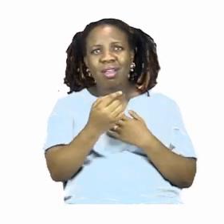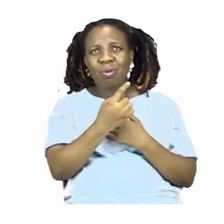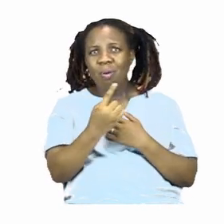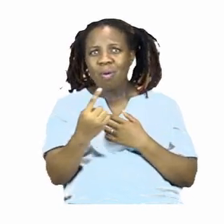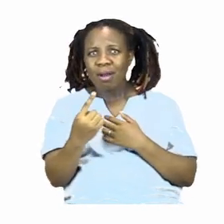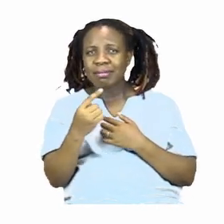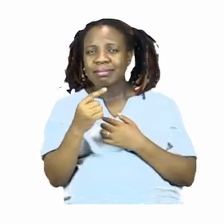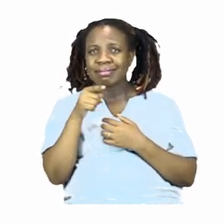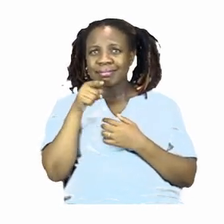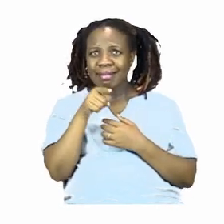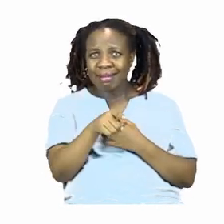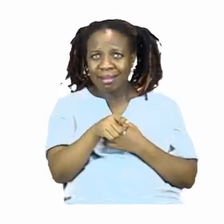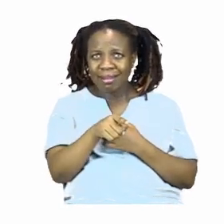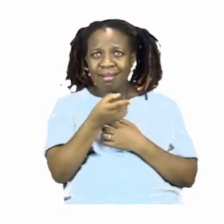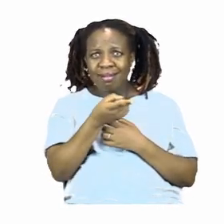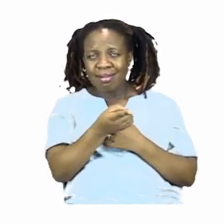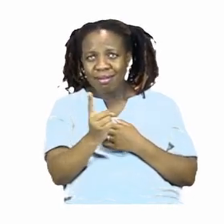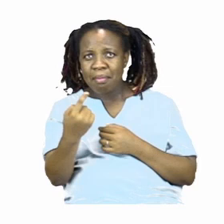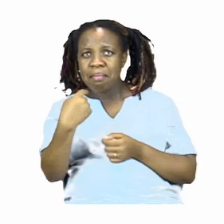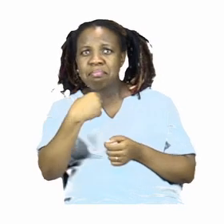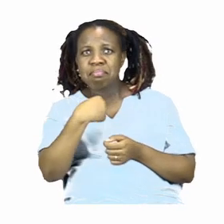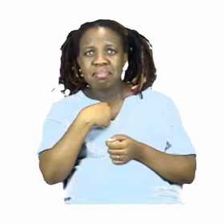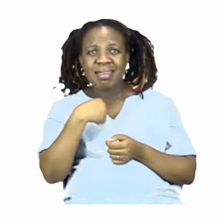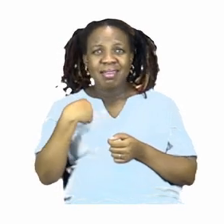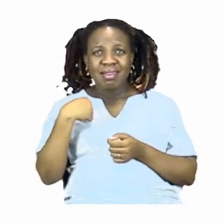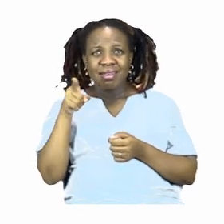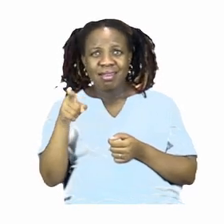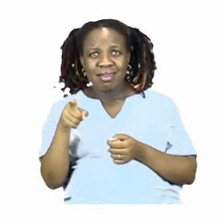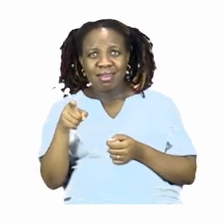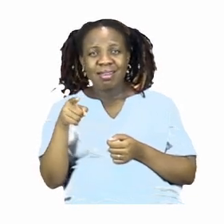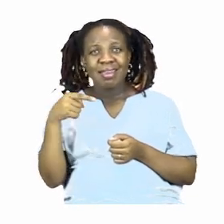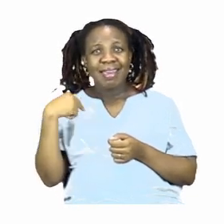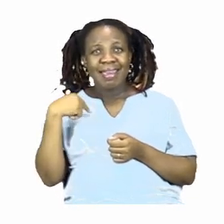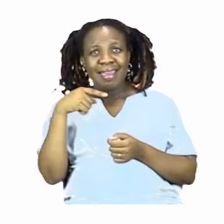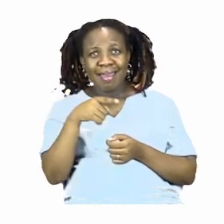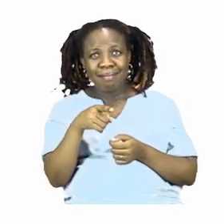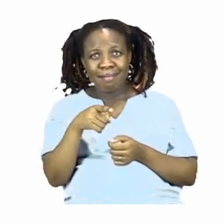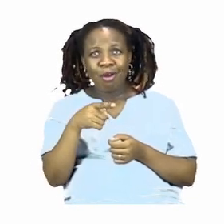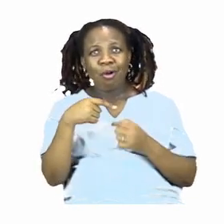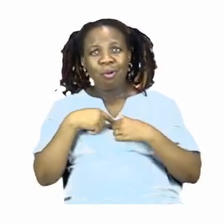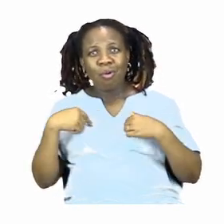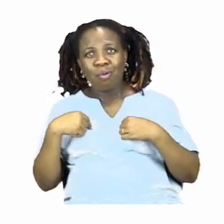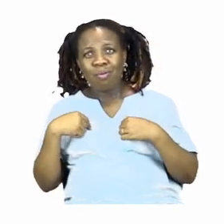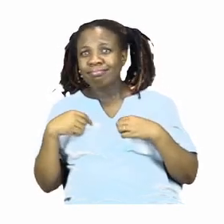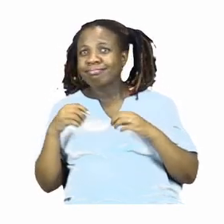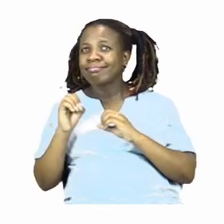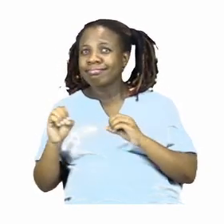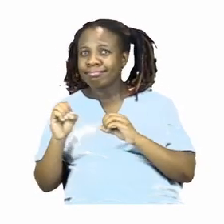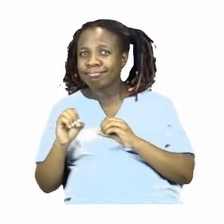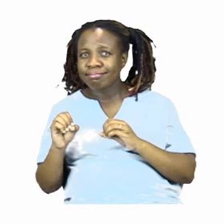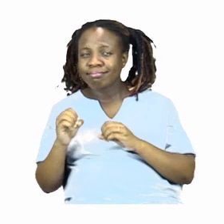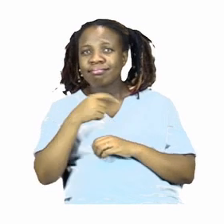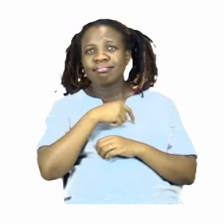it, them, me, he, him, we, none,